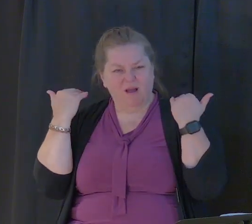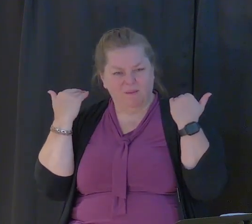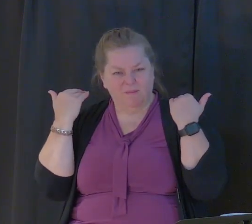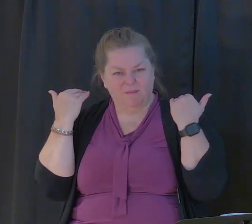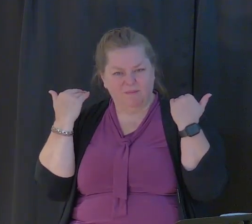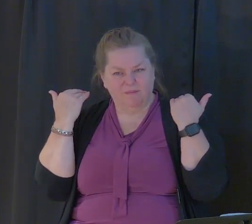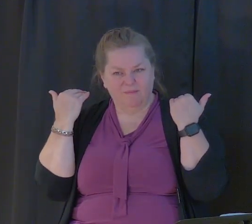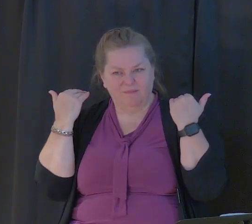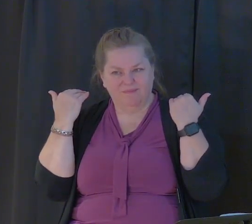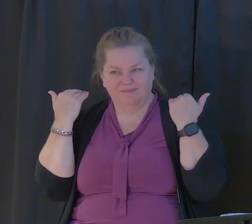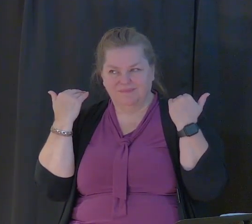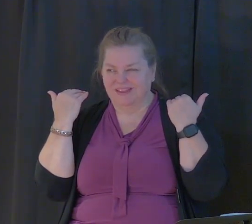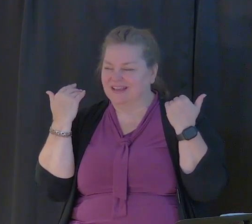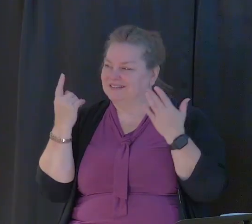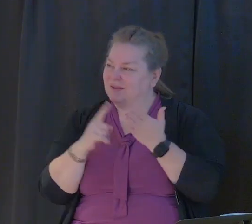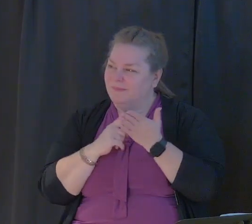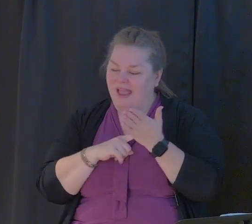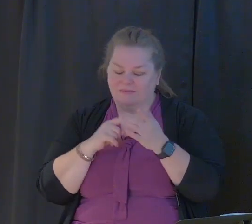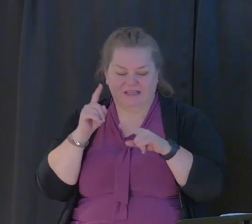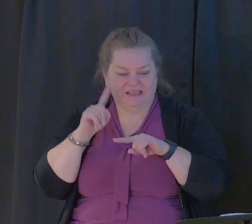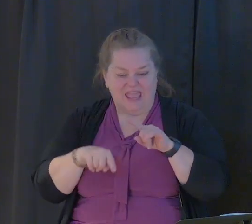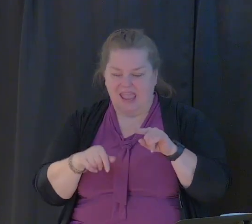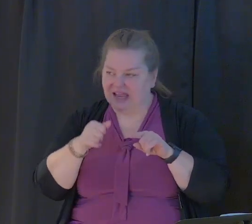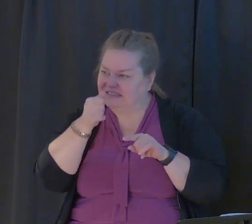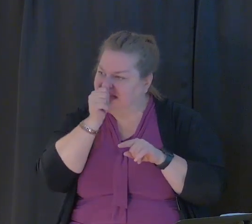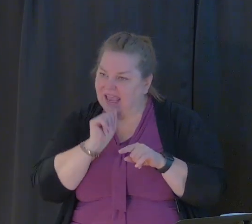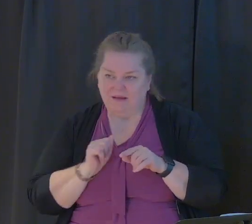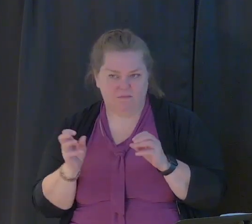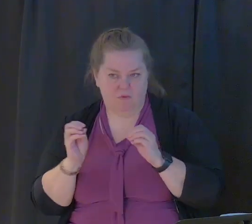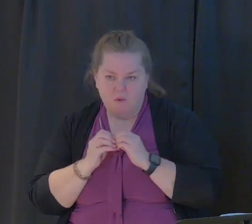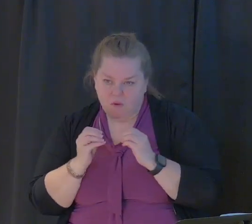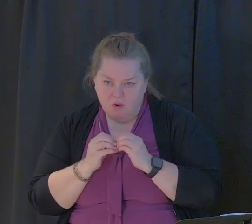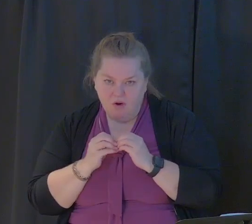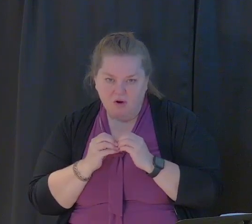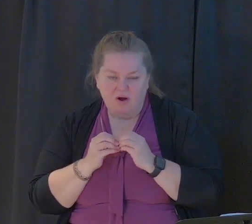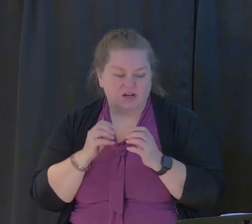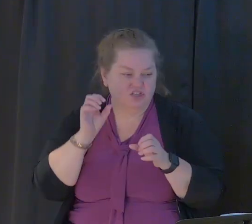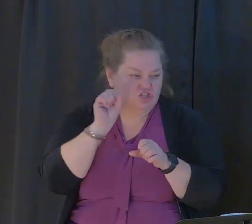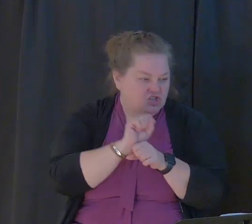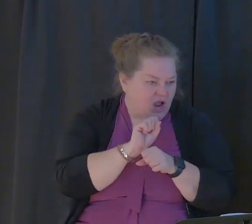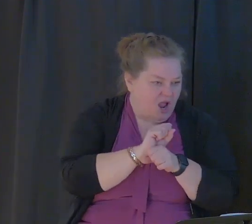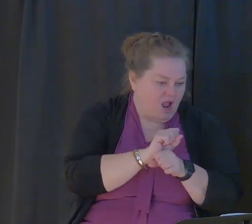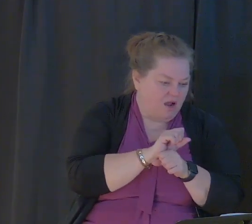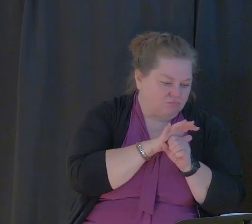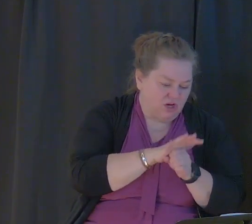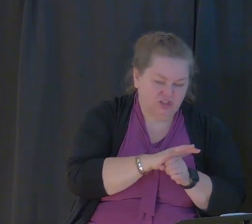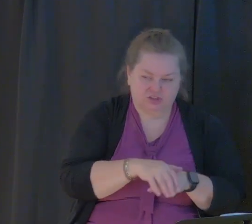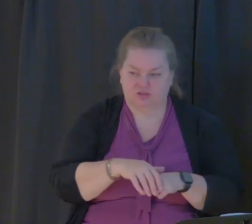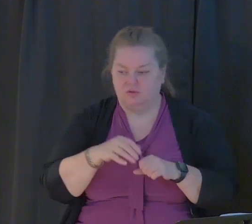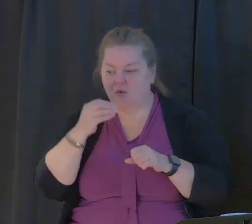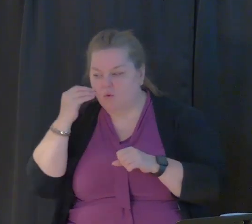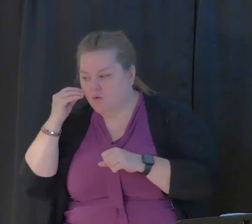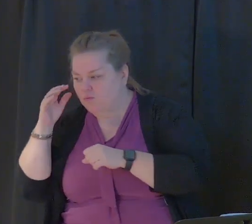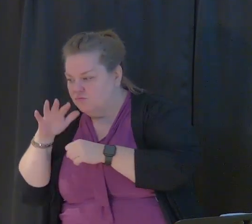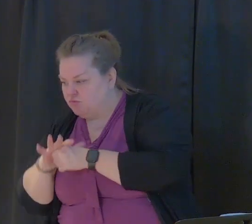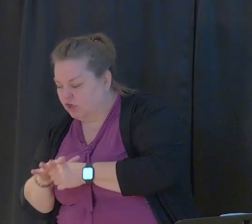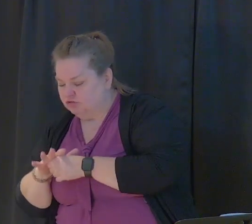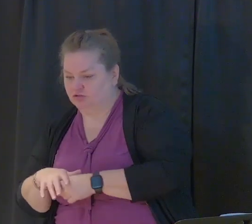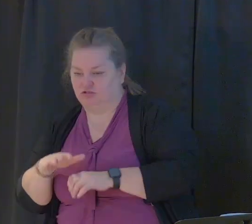more than we can take many times, right? Don't we feel that way? Job pressures, home pressures, children pressures.